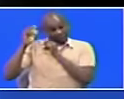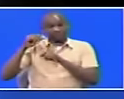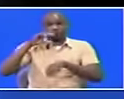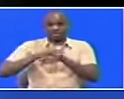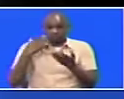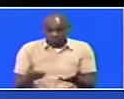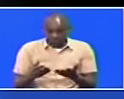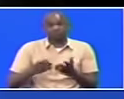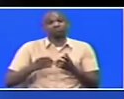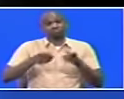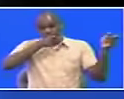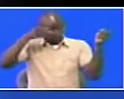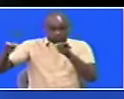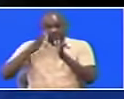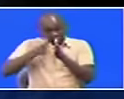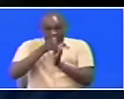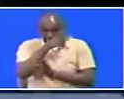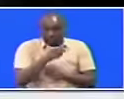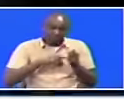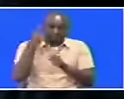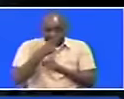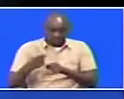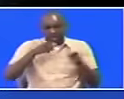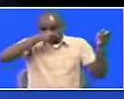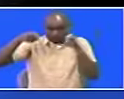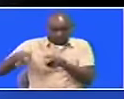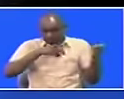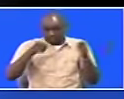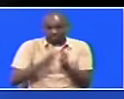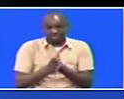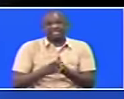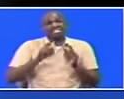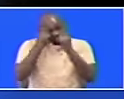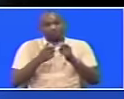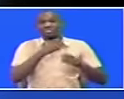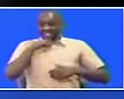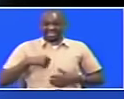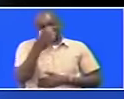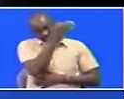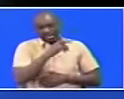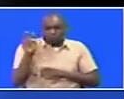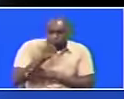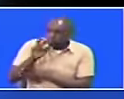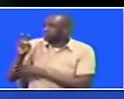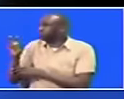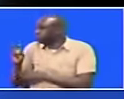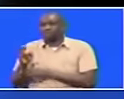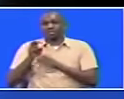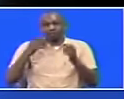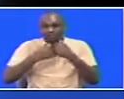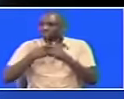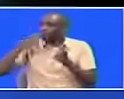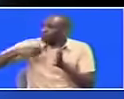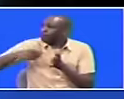receiving locomotives by early January. There is a team already in China inspecting the final assembly